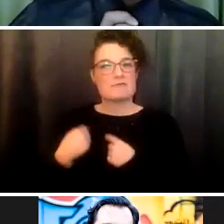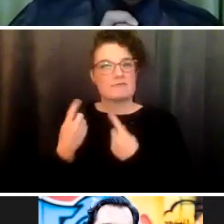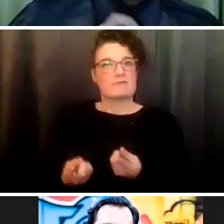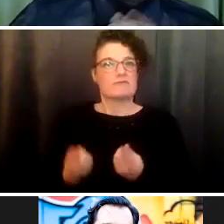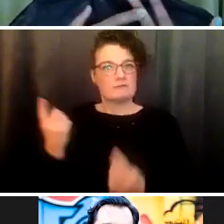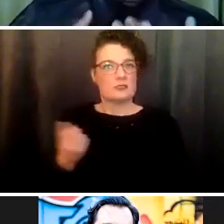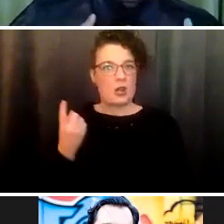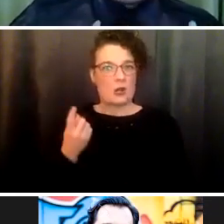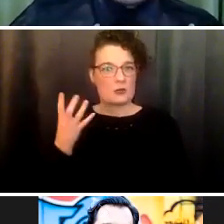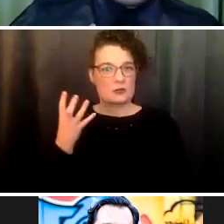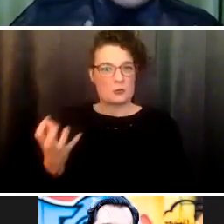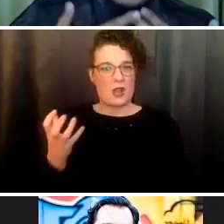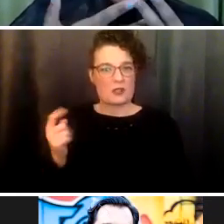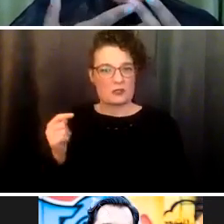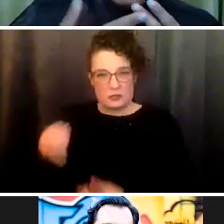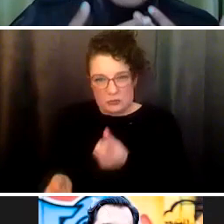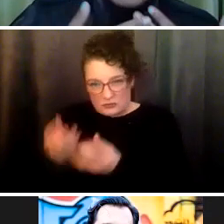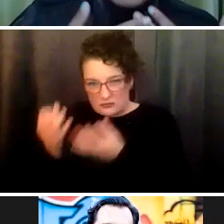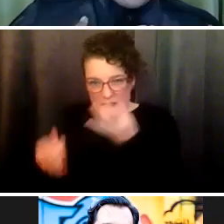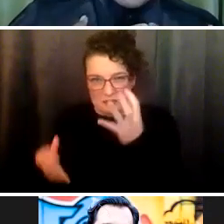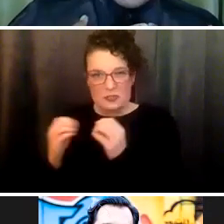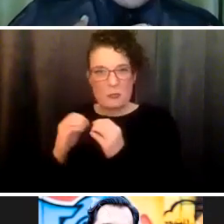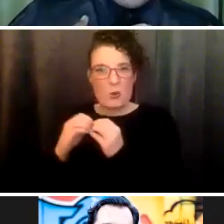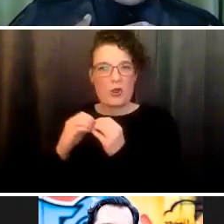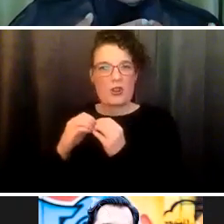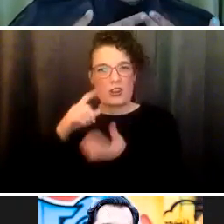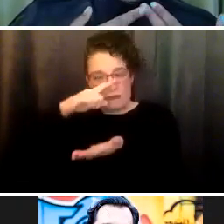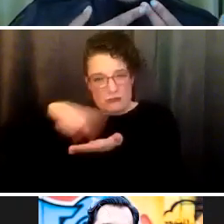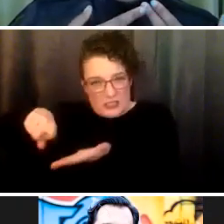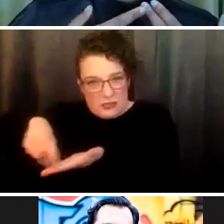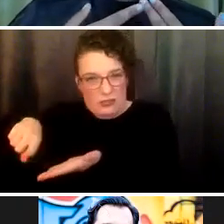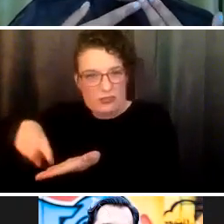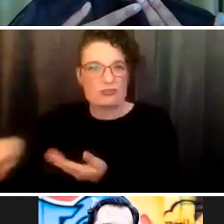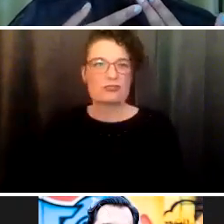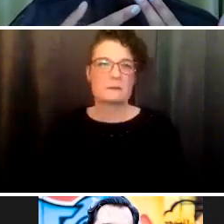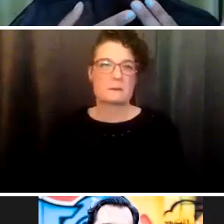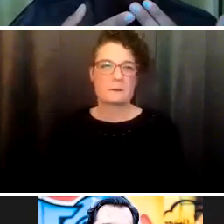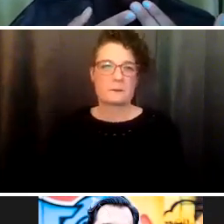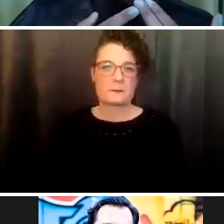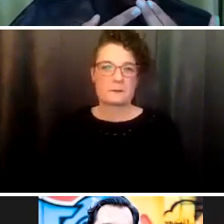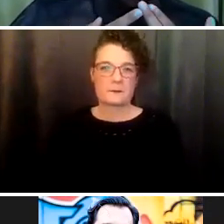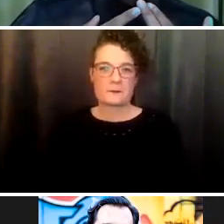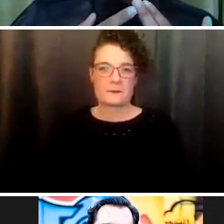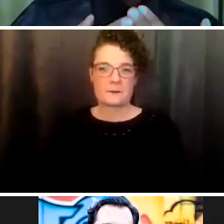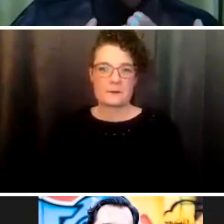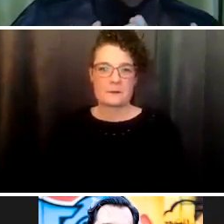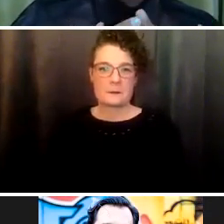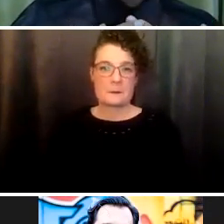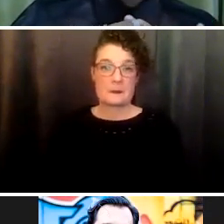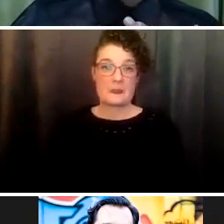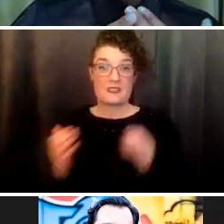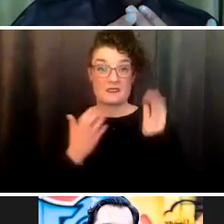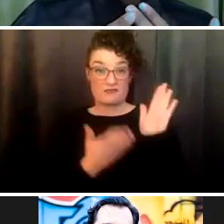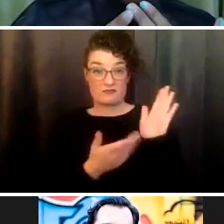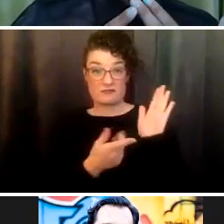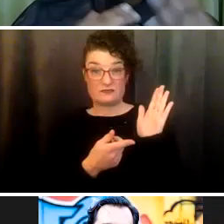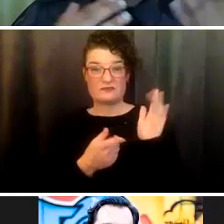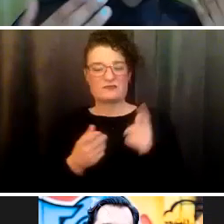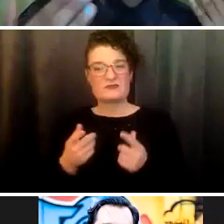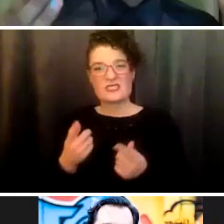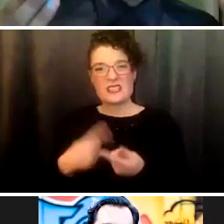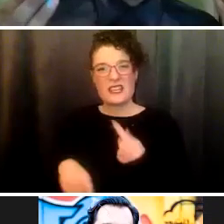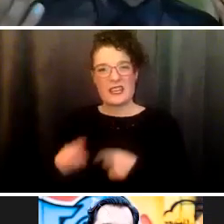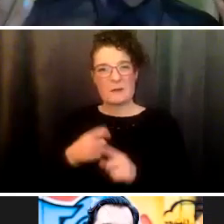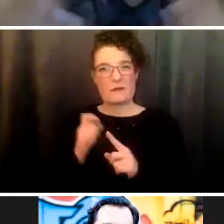of dig into and research. And this piece kind of came out of this